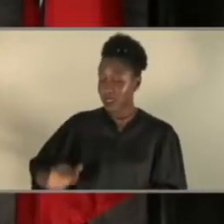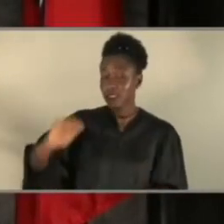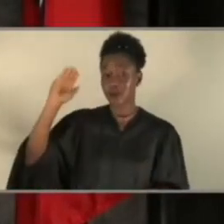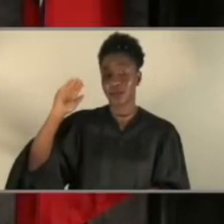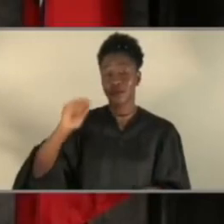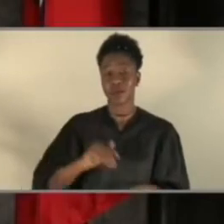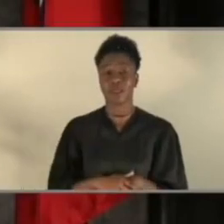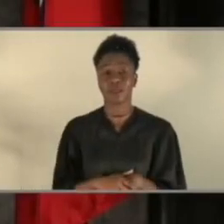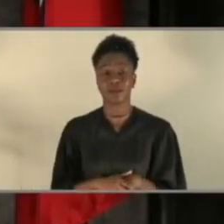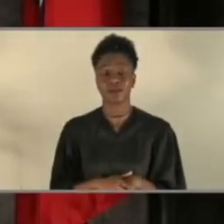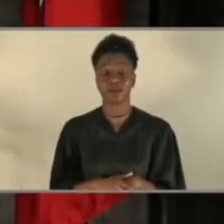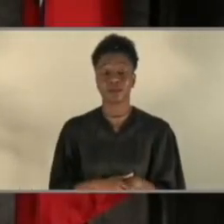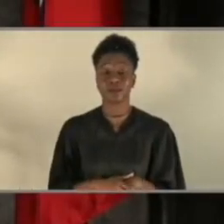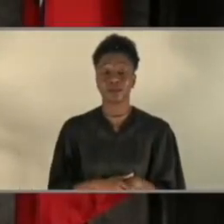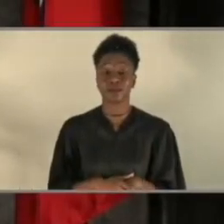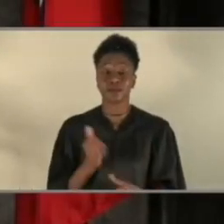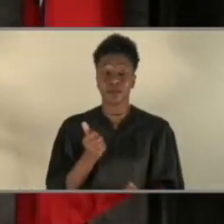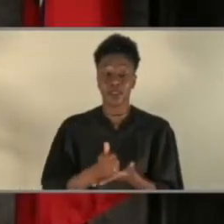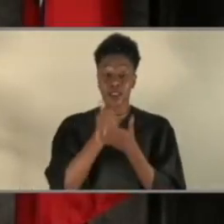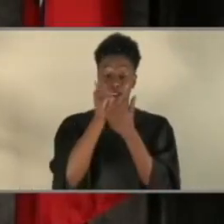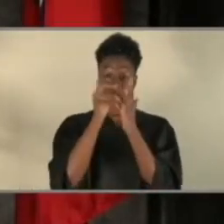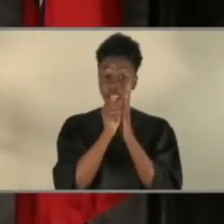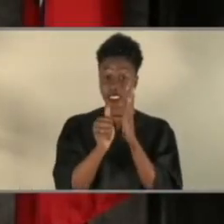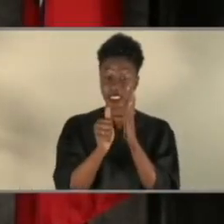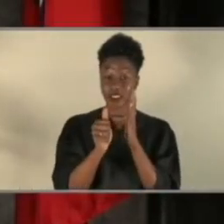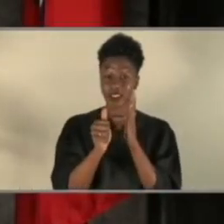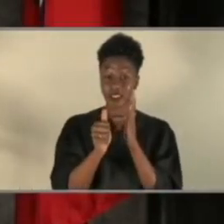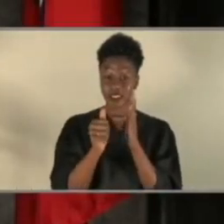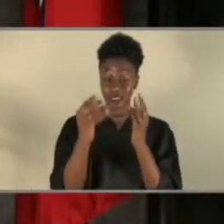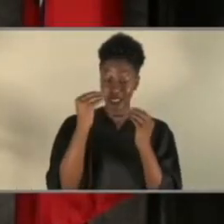One of the most helpful skills they have taught me is self-discipline.